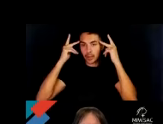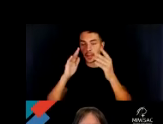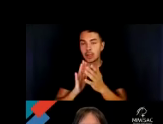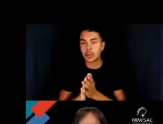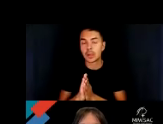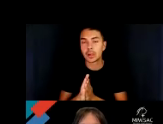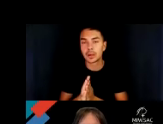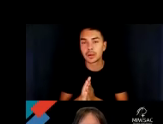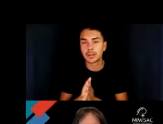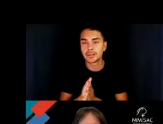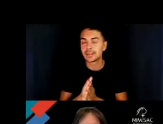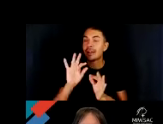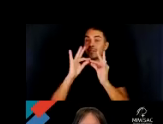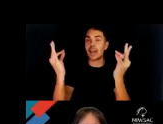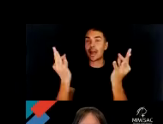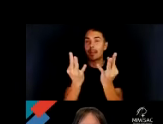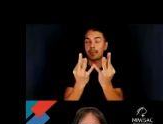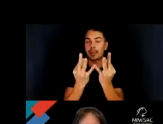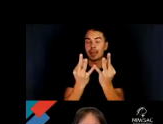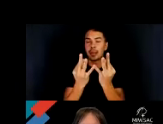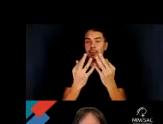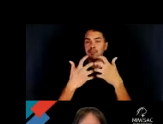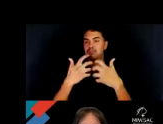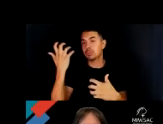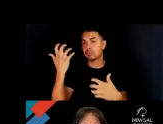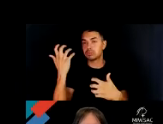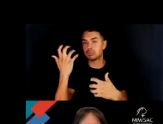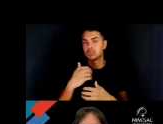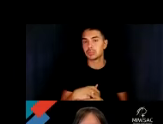Yeah, it's really fracturing the family.